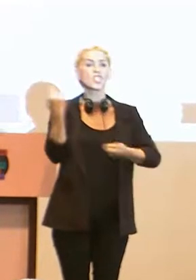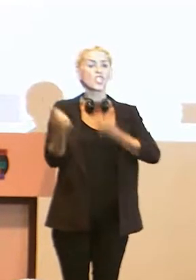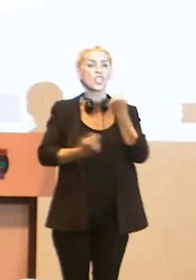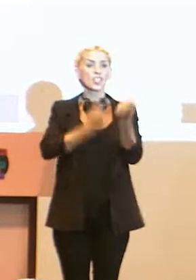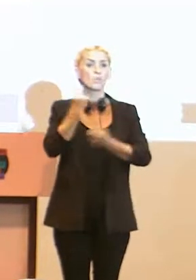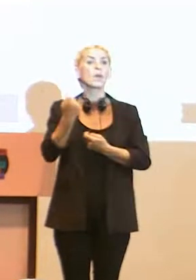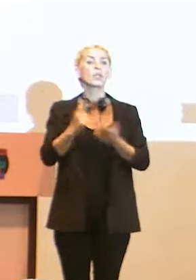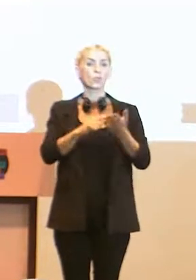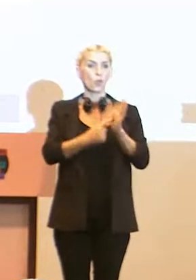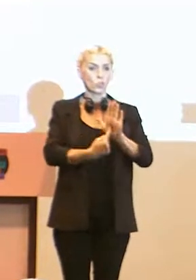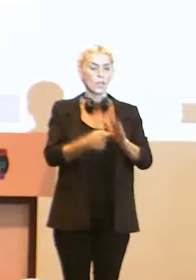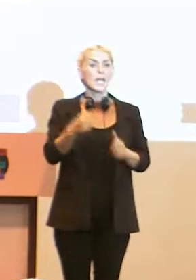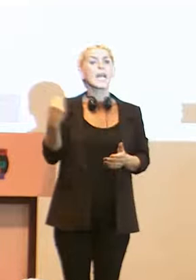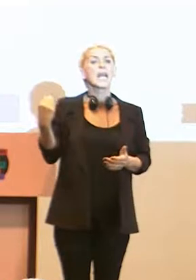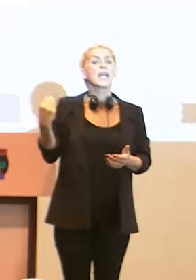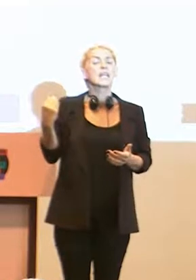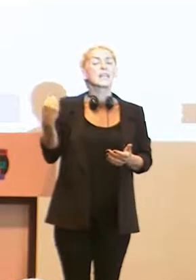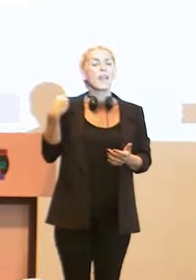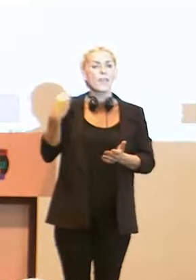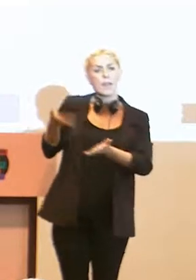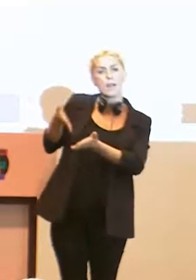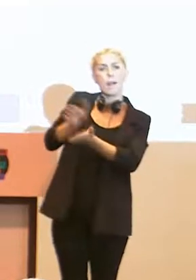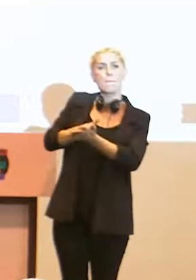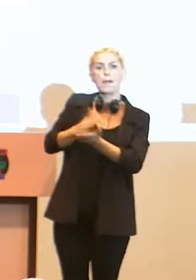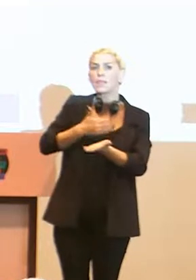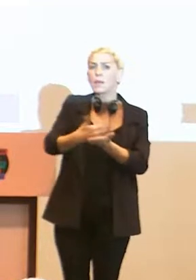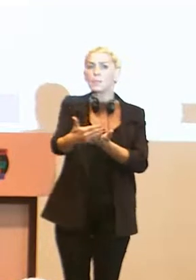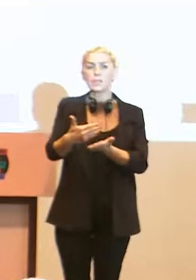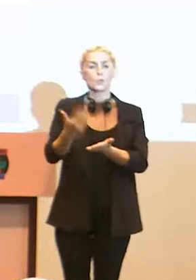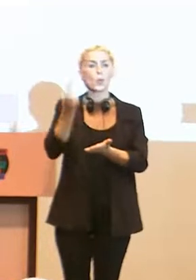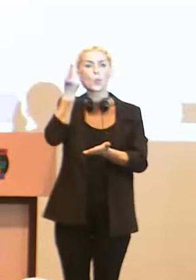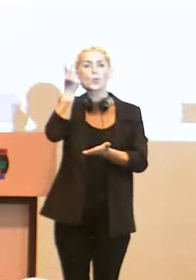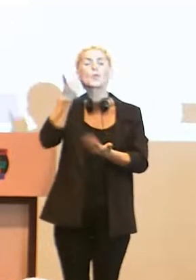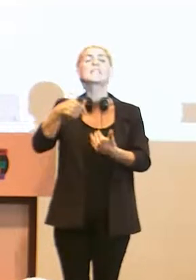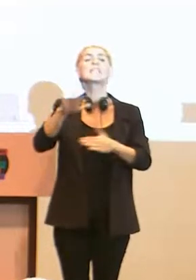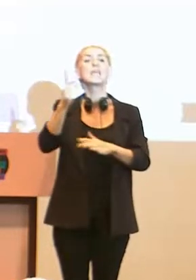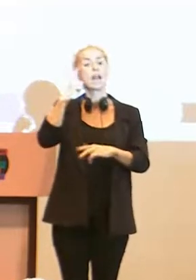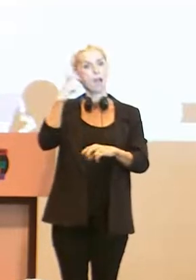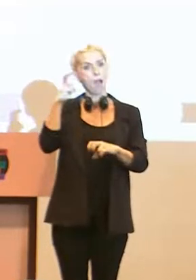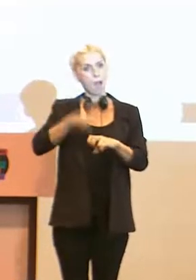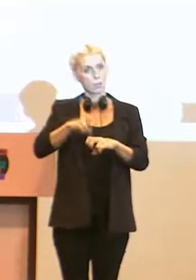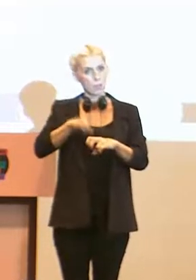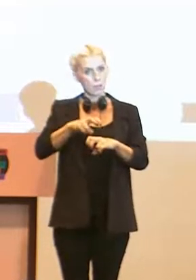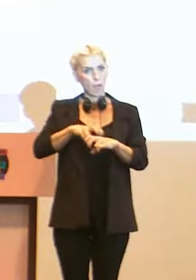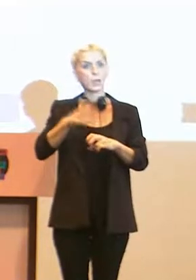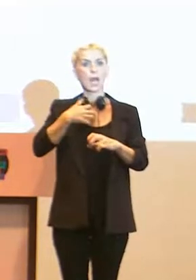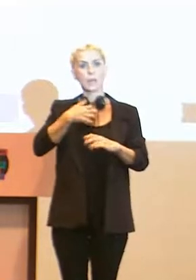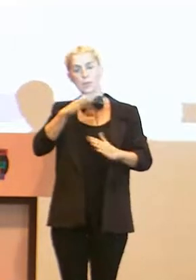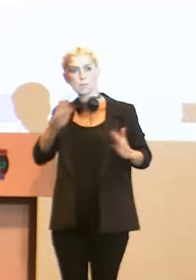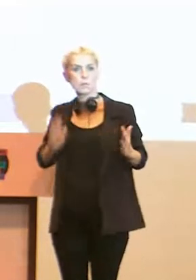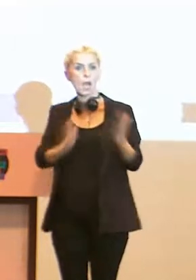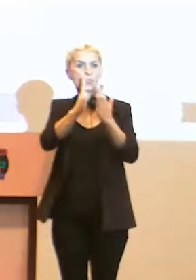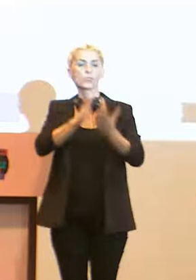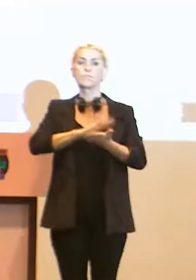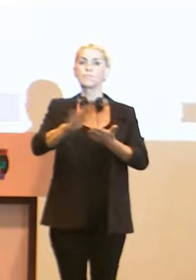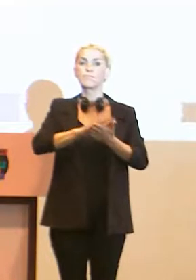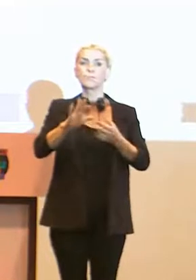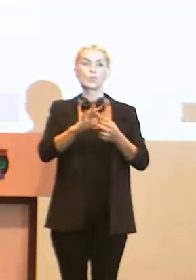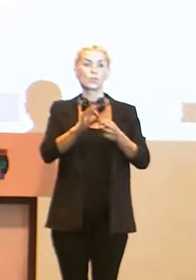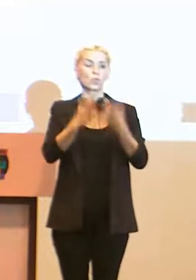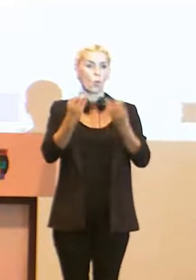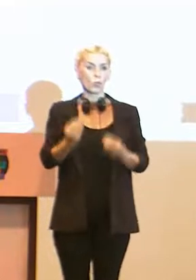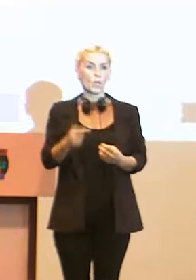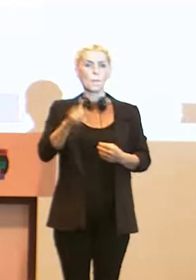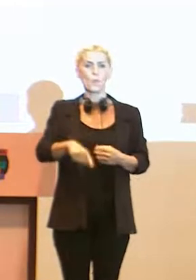studies show us that opening a new page is not about forgetting but it's about